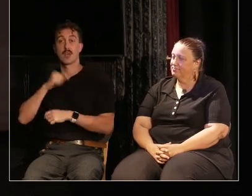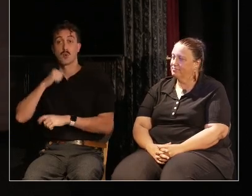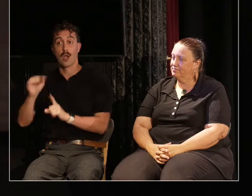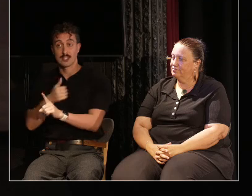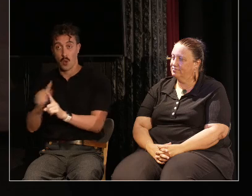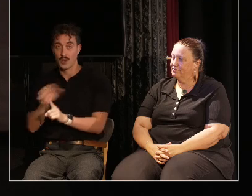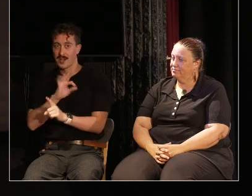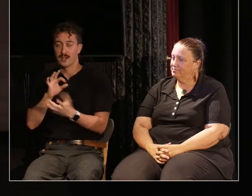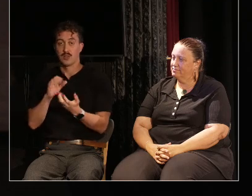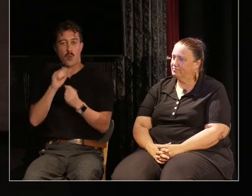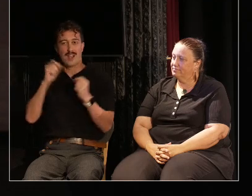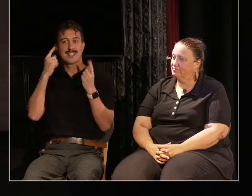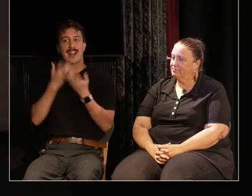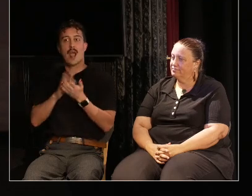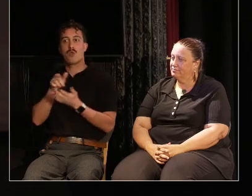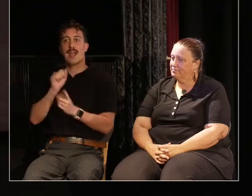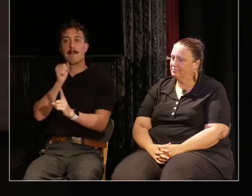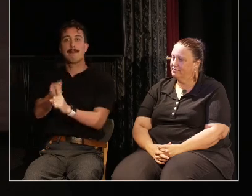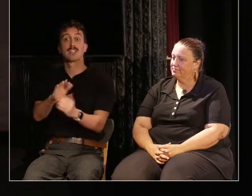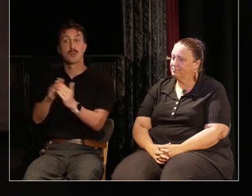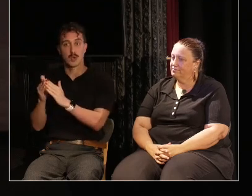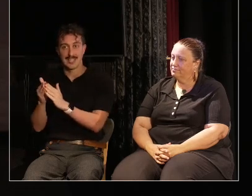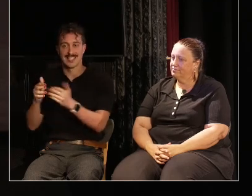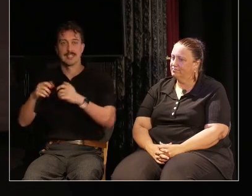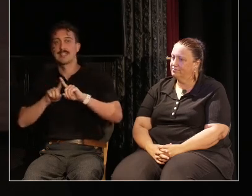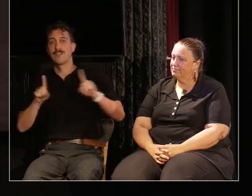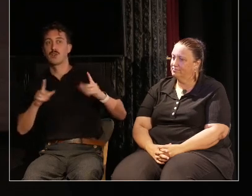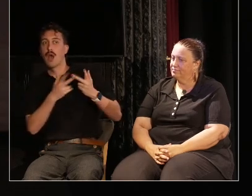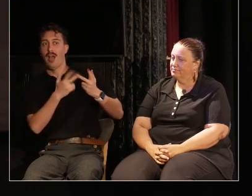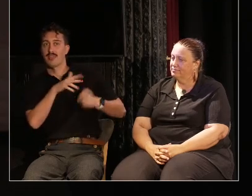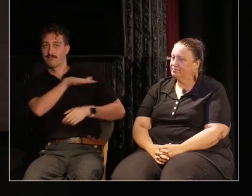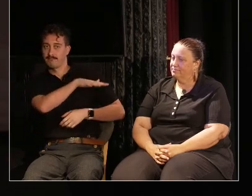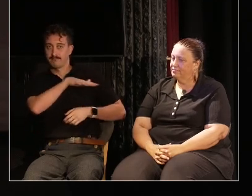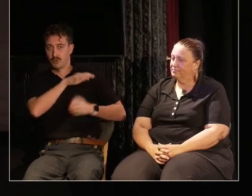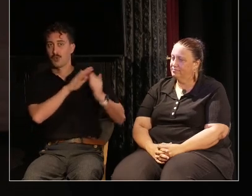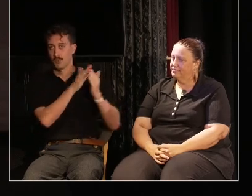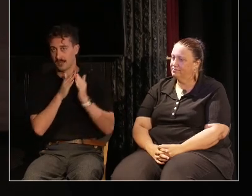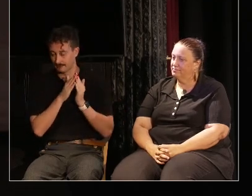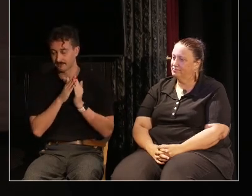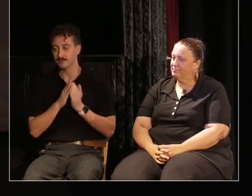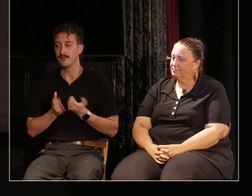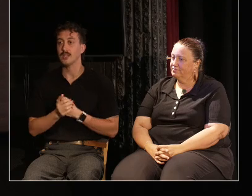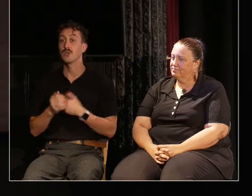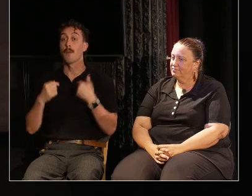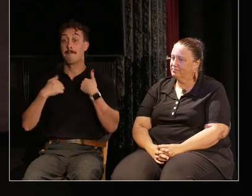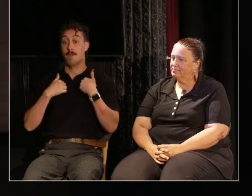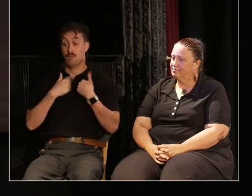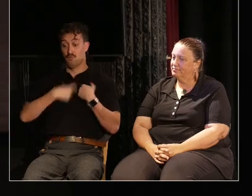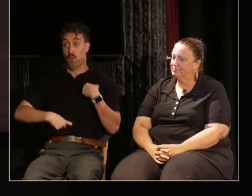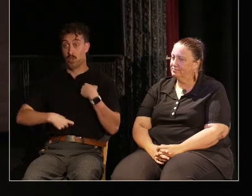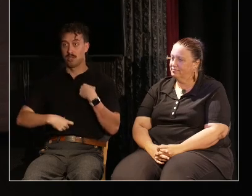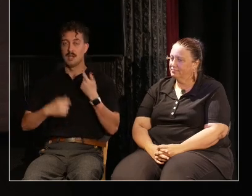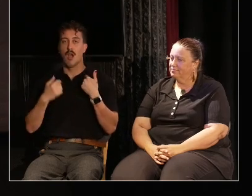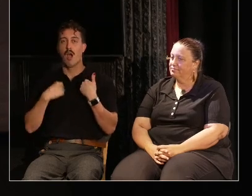and affects the community differently to other parts of the community. So I guess I see my role here is to hold the government to account,